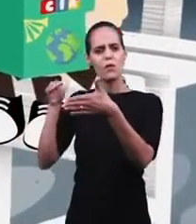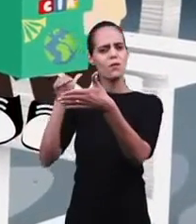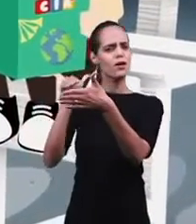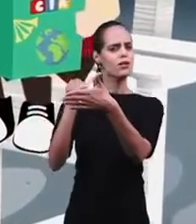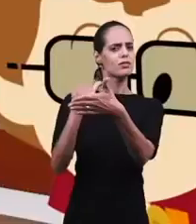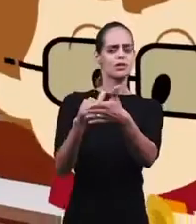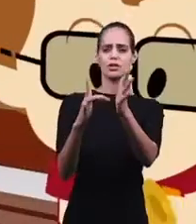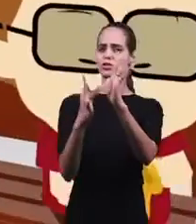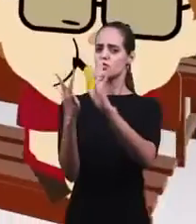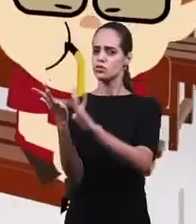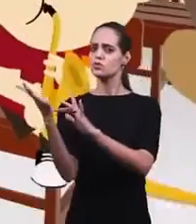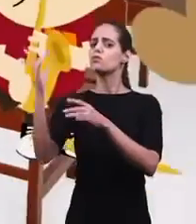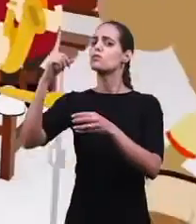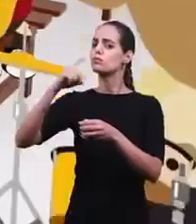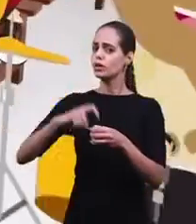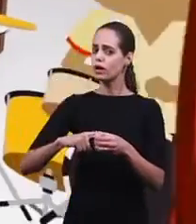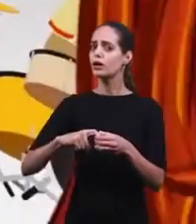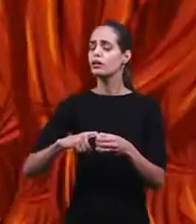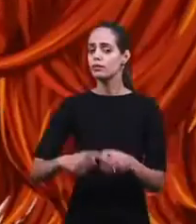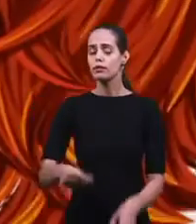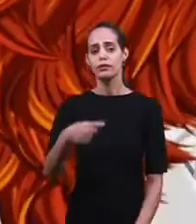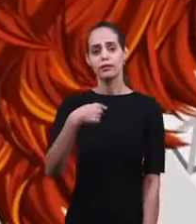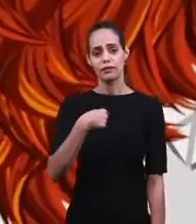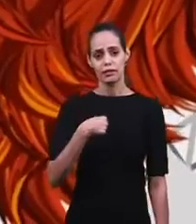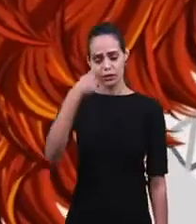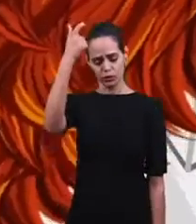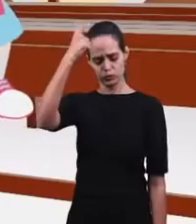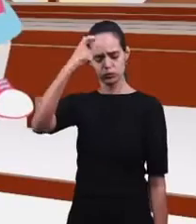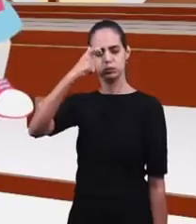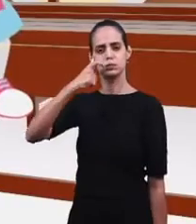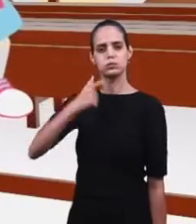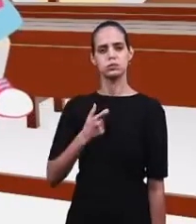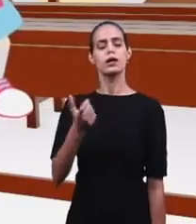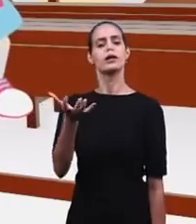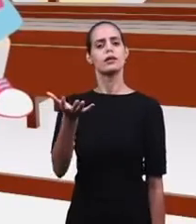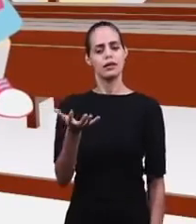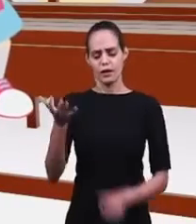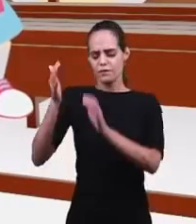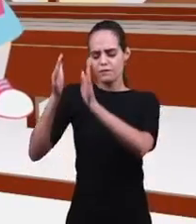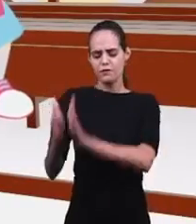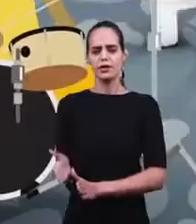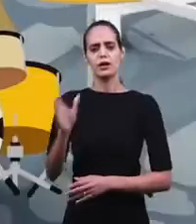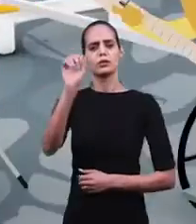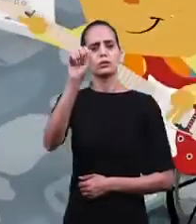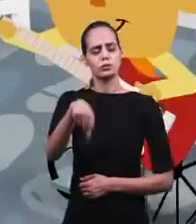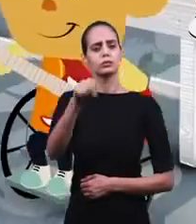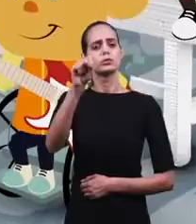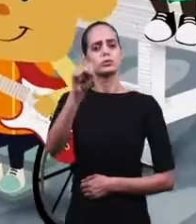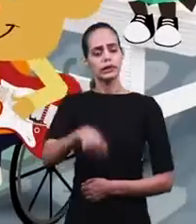o fim. Ser fiel